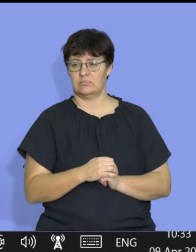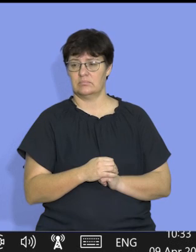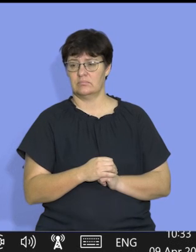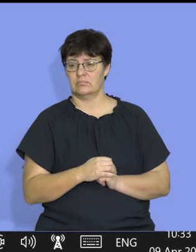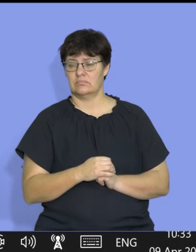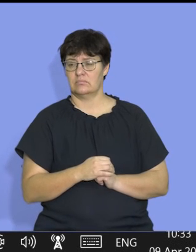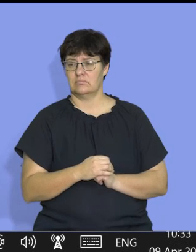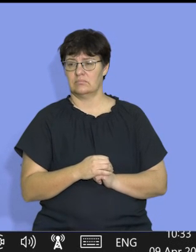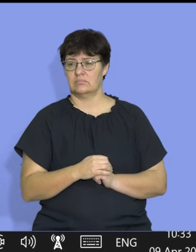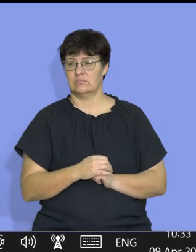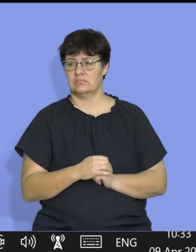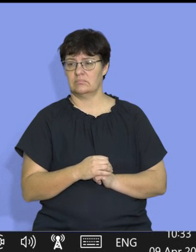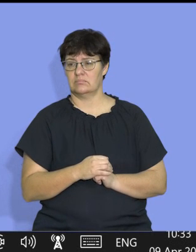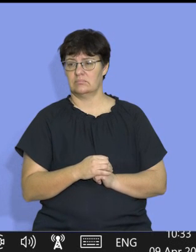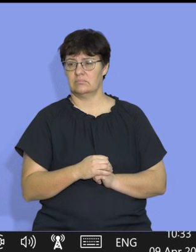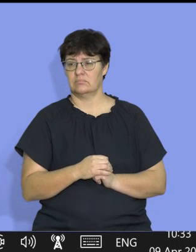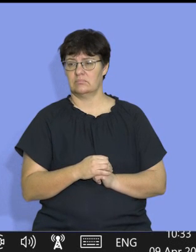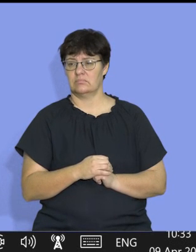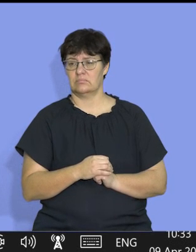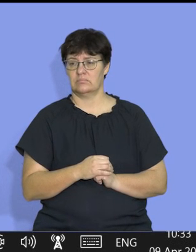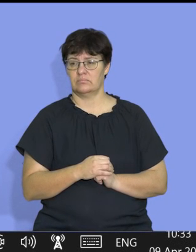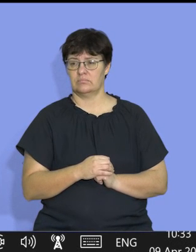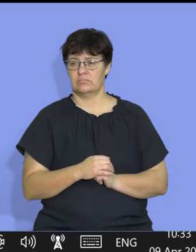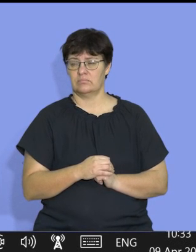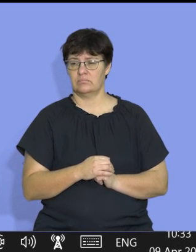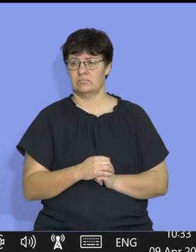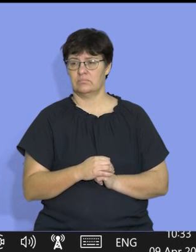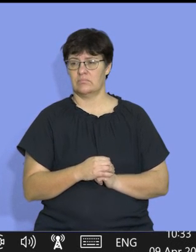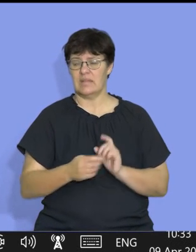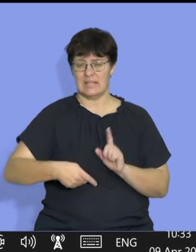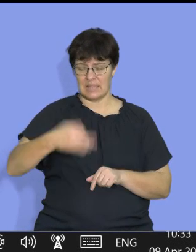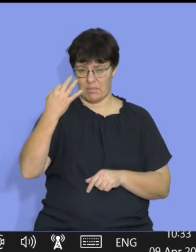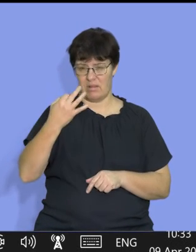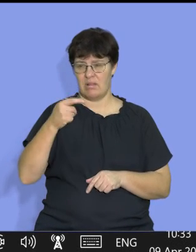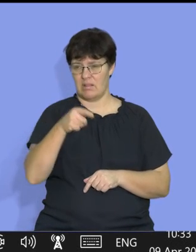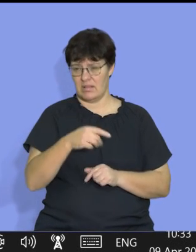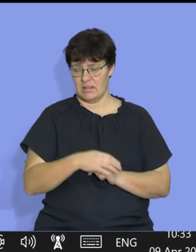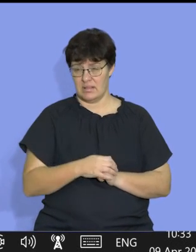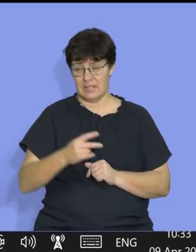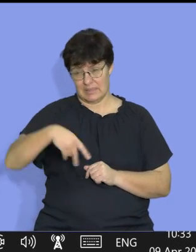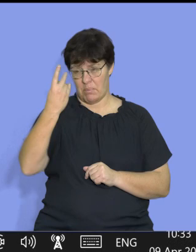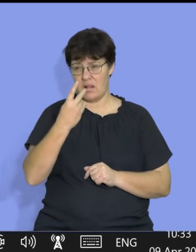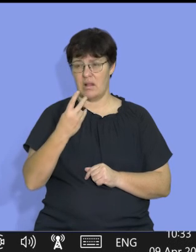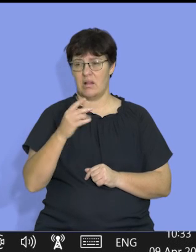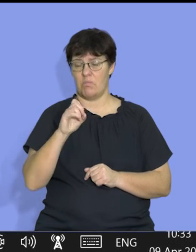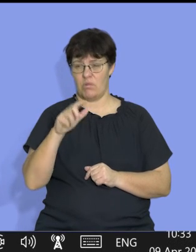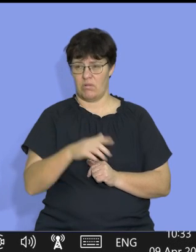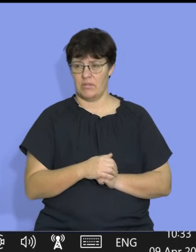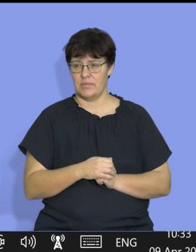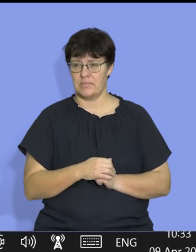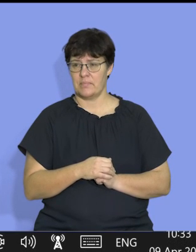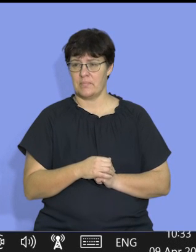10 exponent minus 3, okay, which is double the number of moles of barium hydroxide, okay, minus 3,